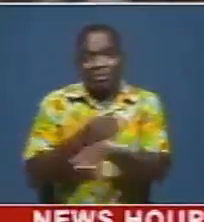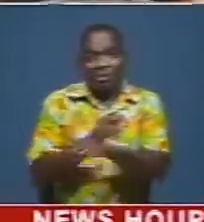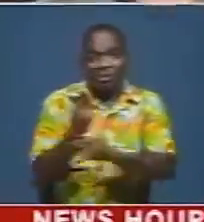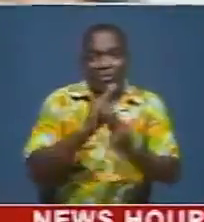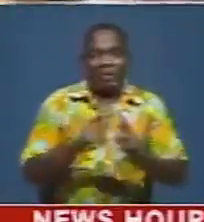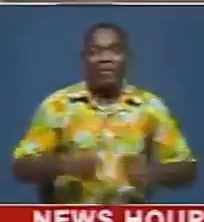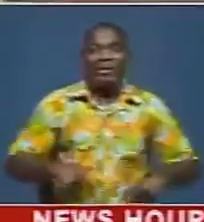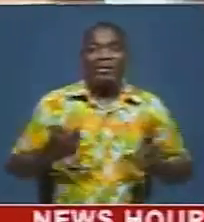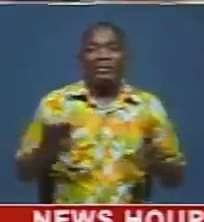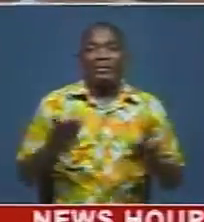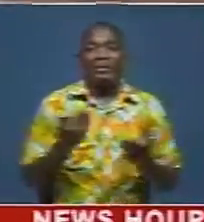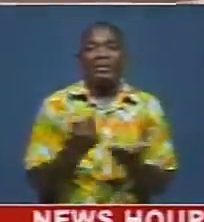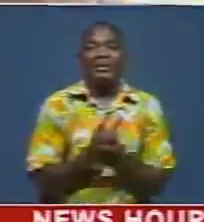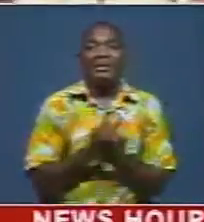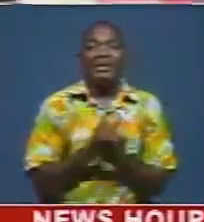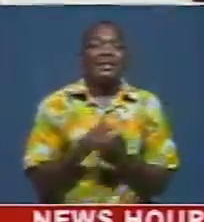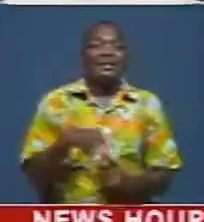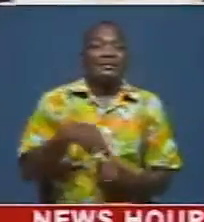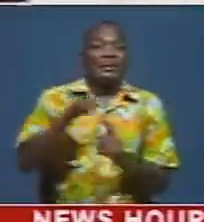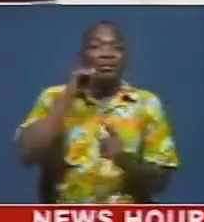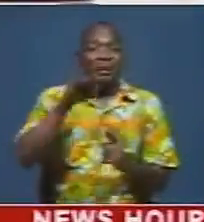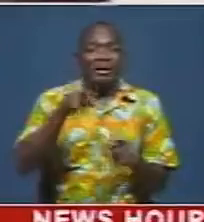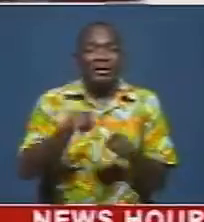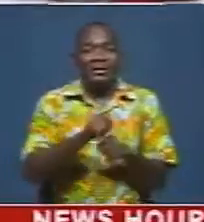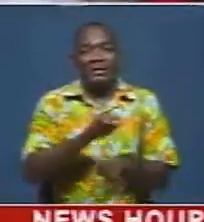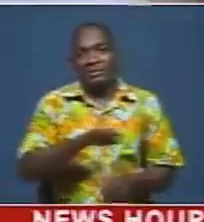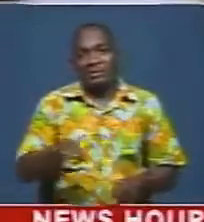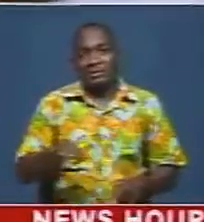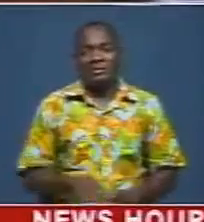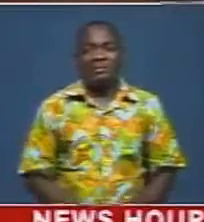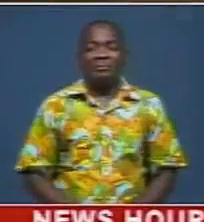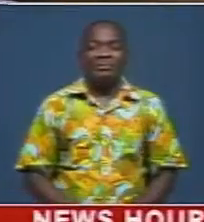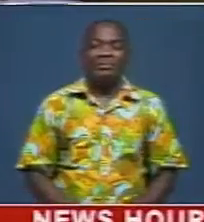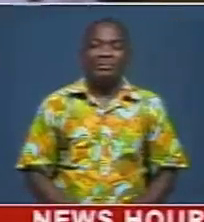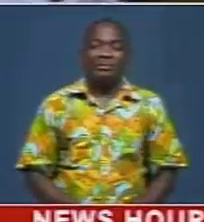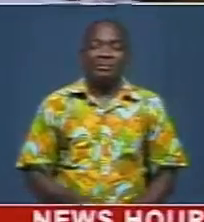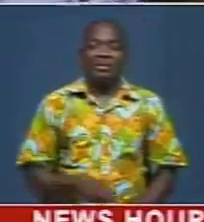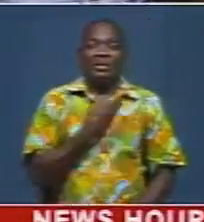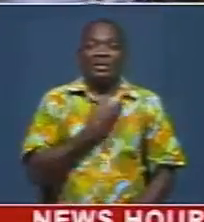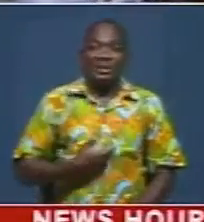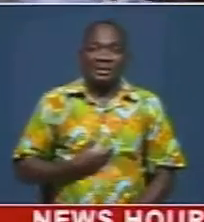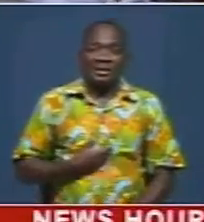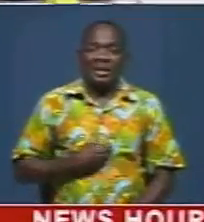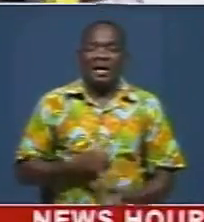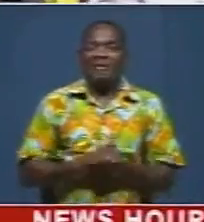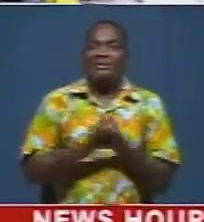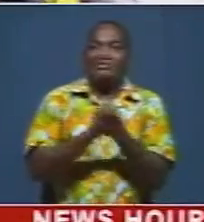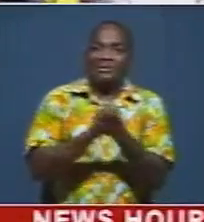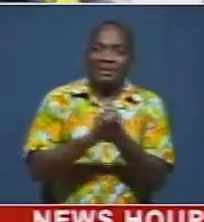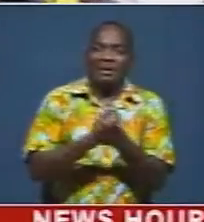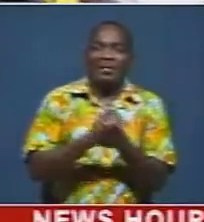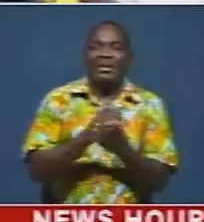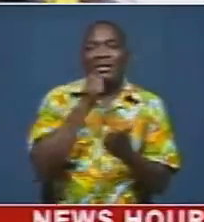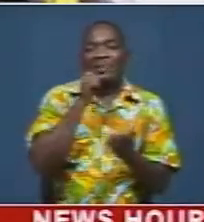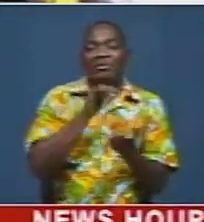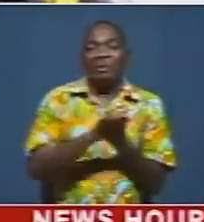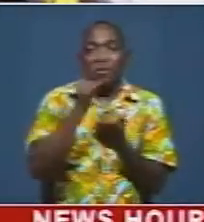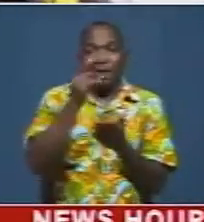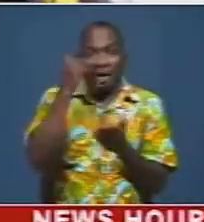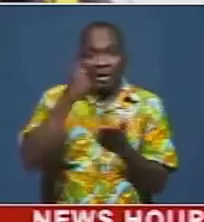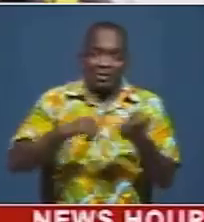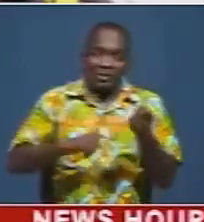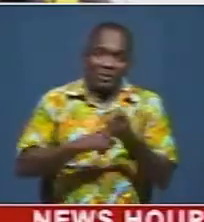lives of citizens, especially women and children. The chiefs expressed the appreciation to the First Lady for her